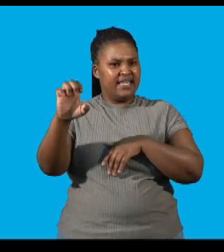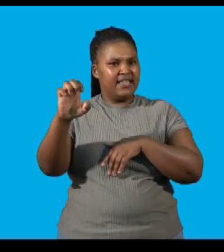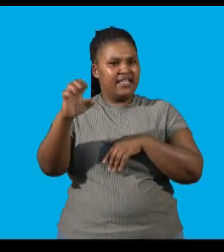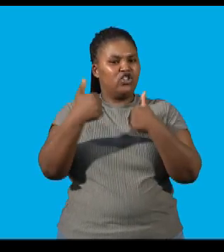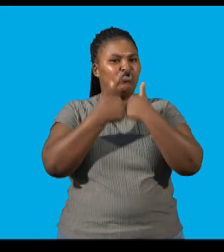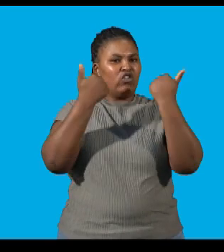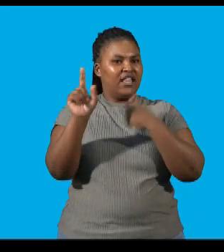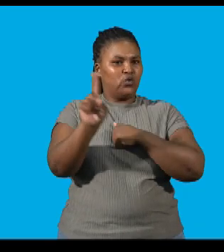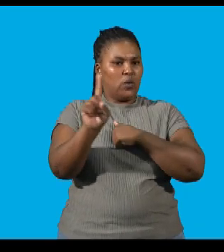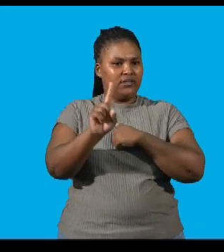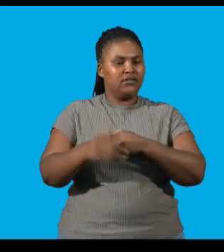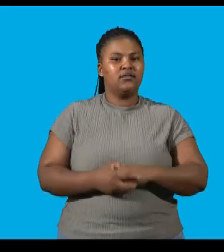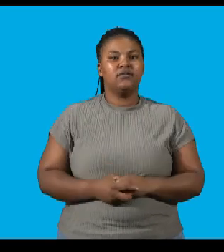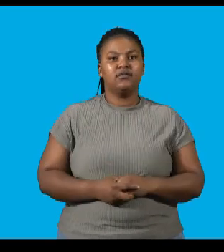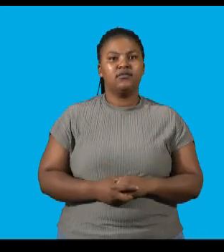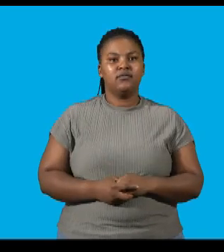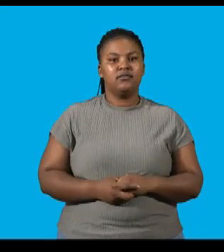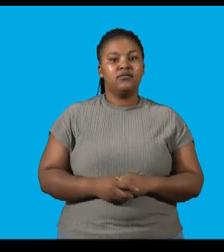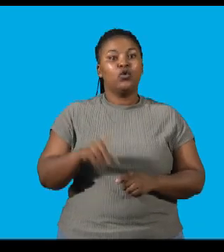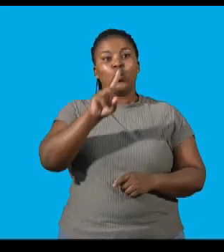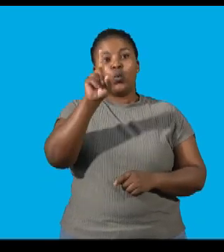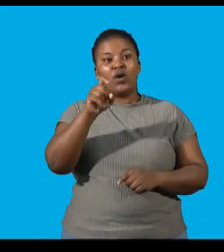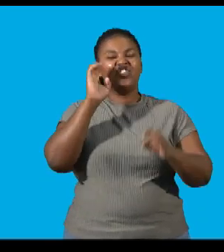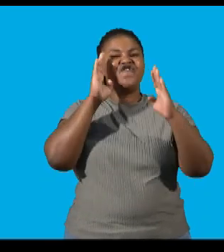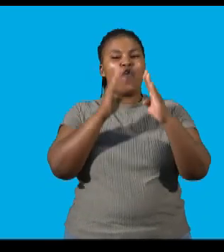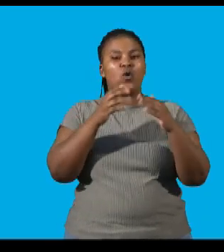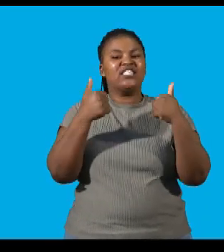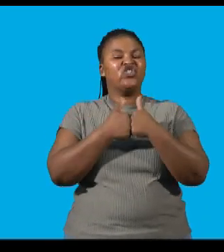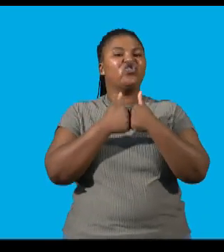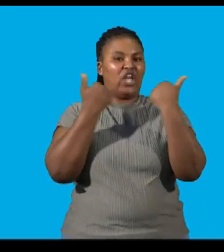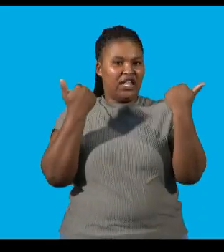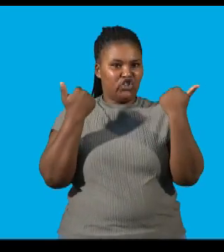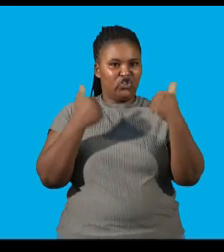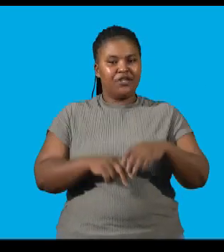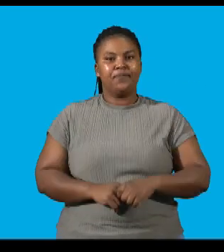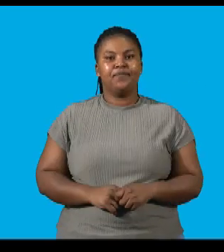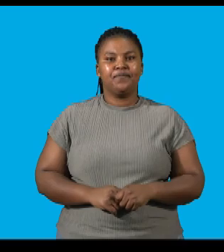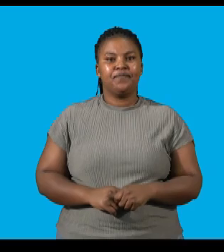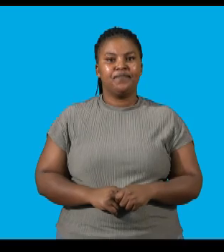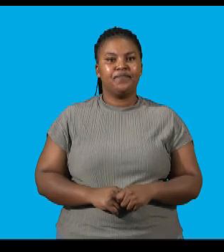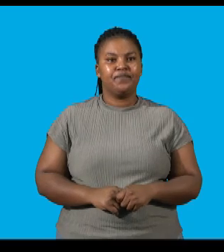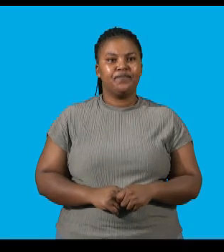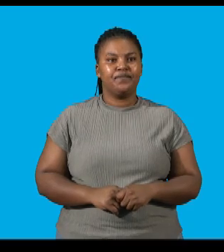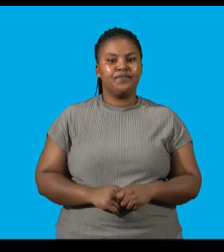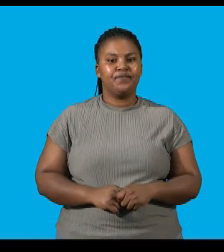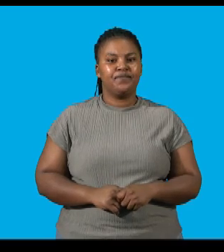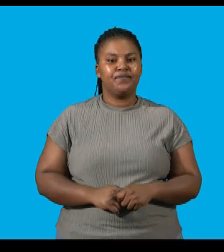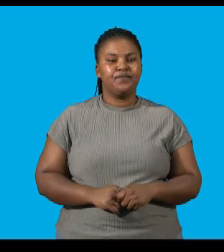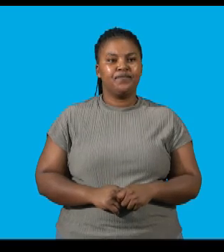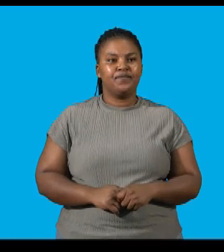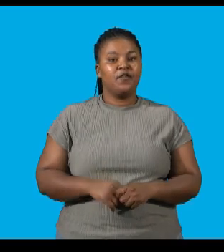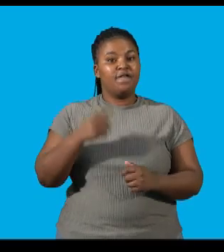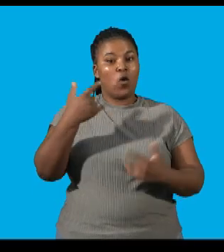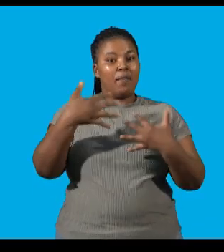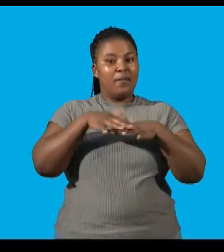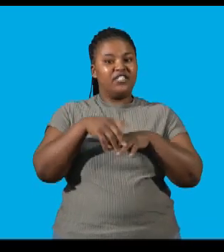economic empowerment? So the question is focusing on the challenges in the implementation of